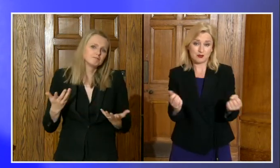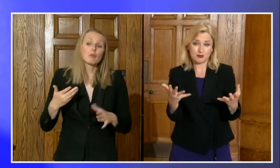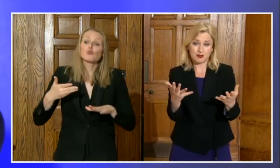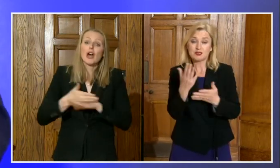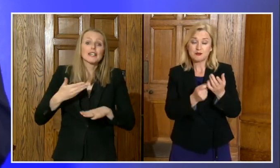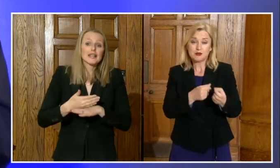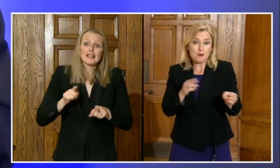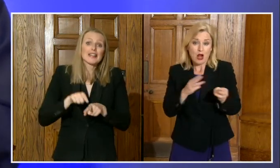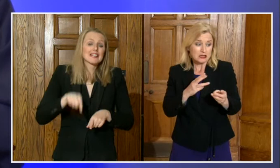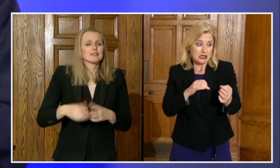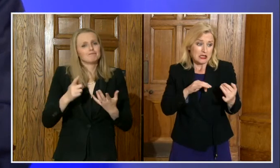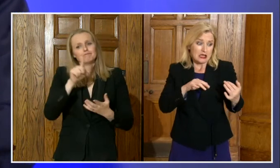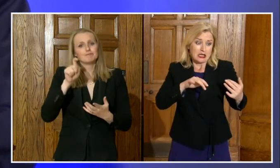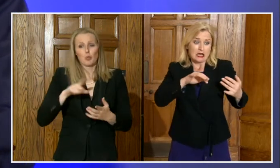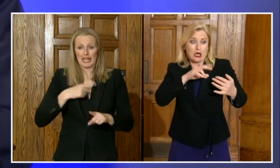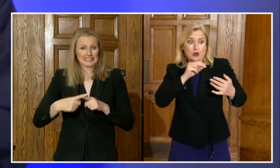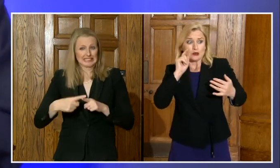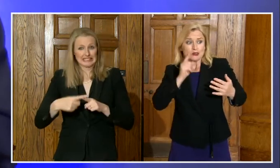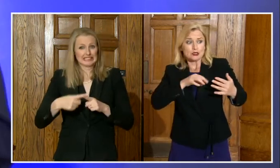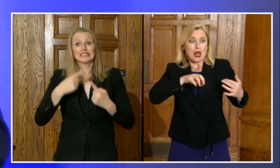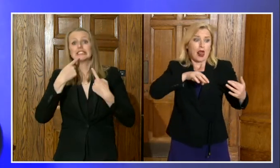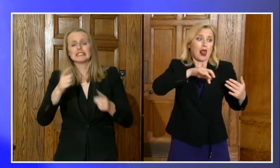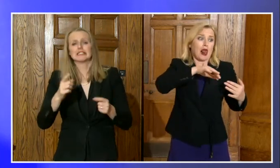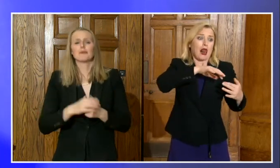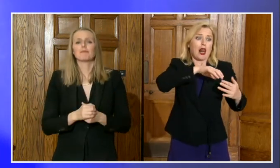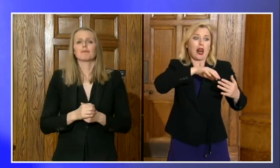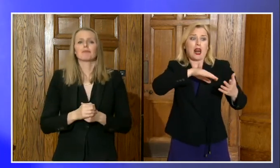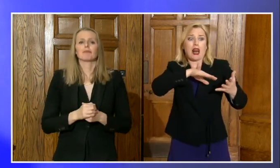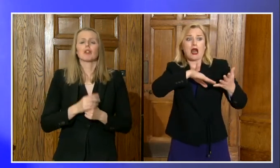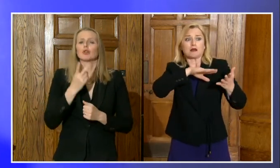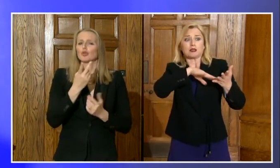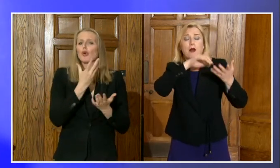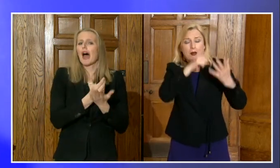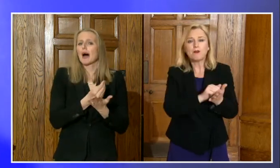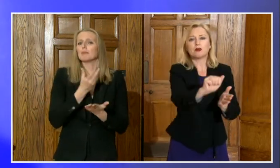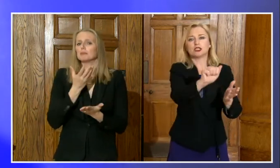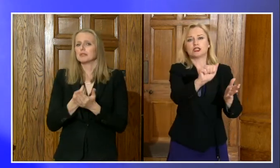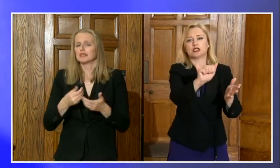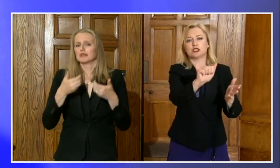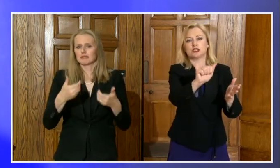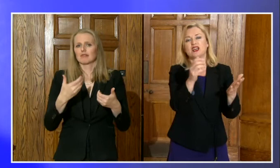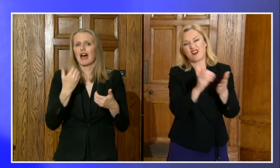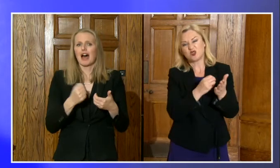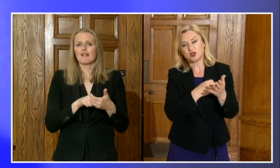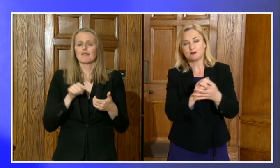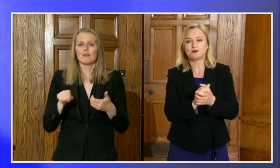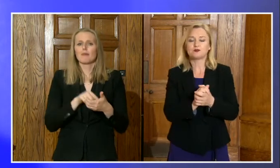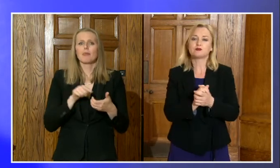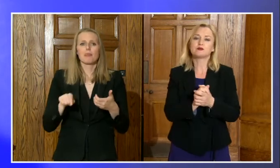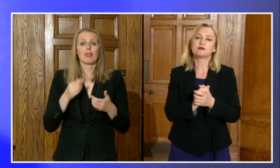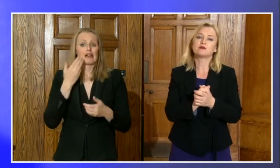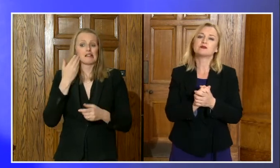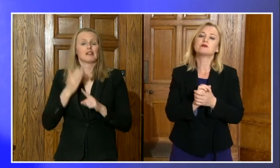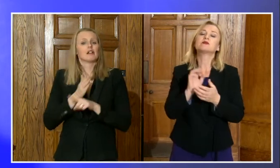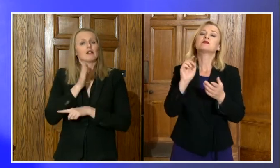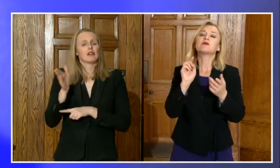at this minute in time. In regards to the 2 apps, prior to this press conference, I was in a 4 Nations meeting with the 4